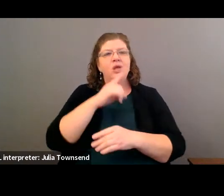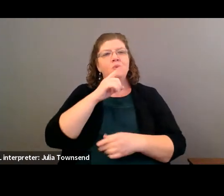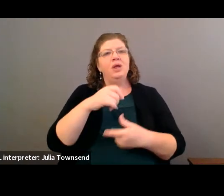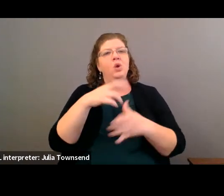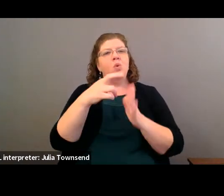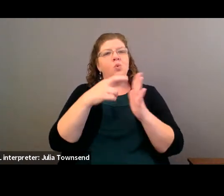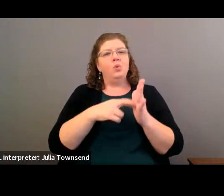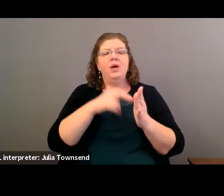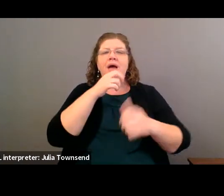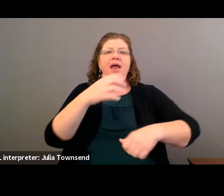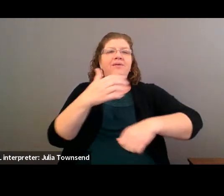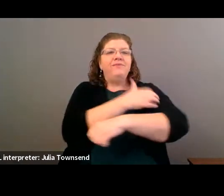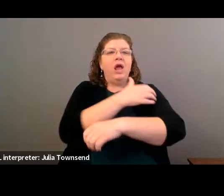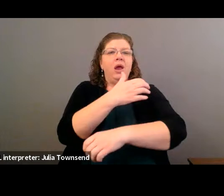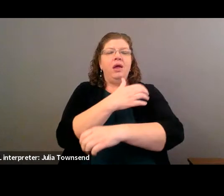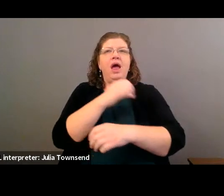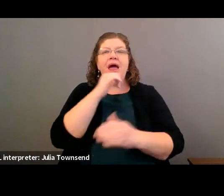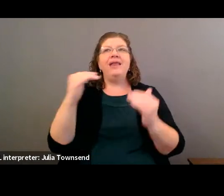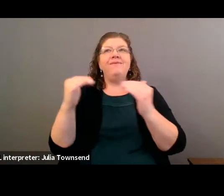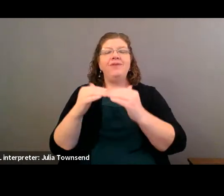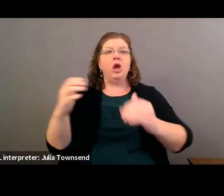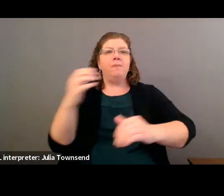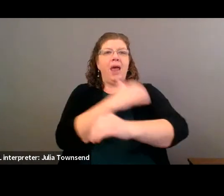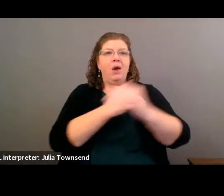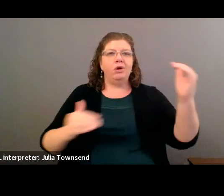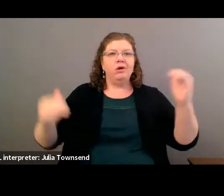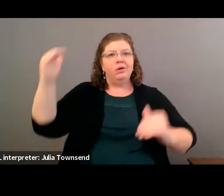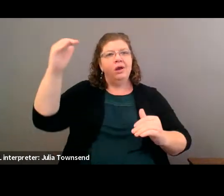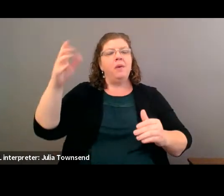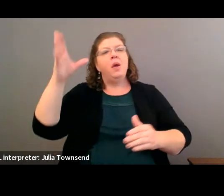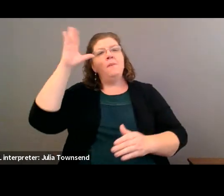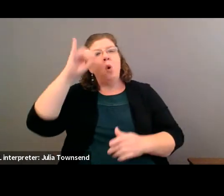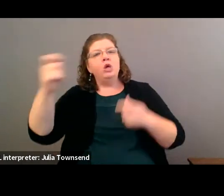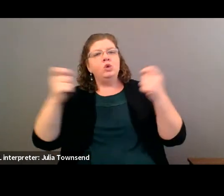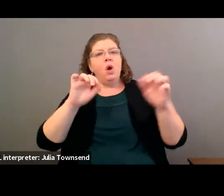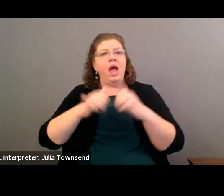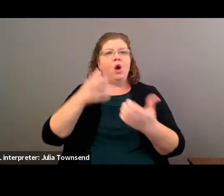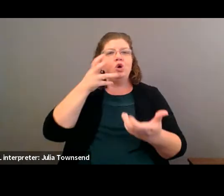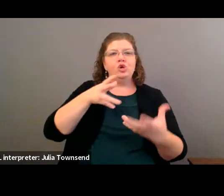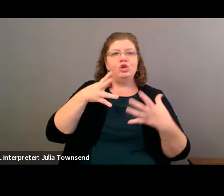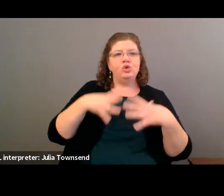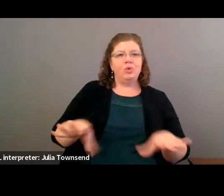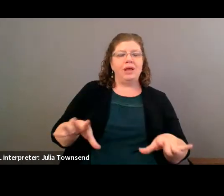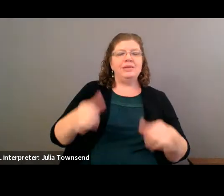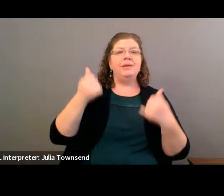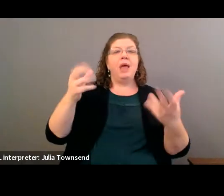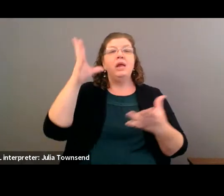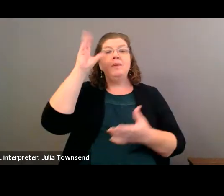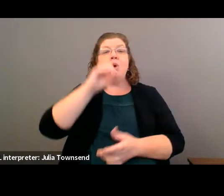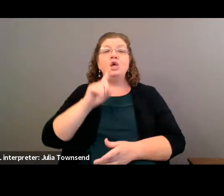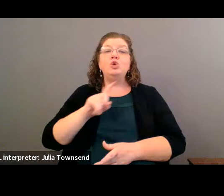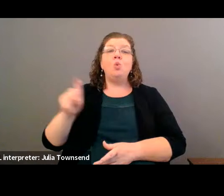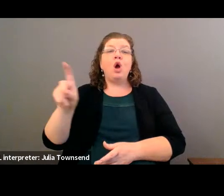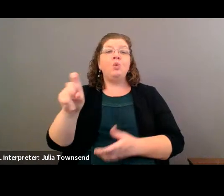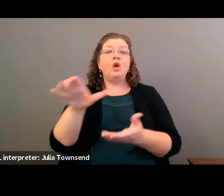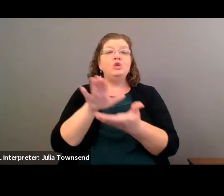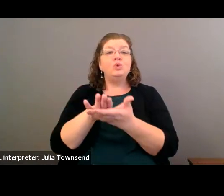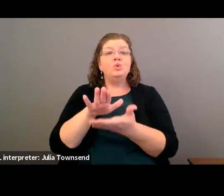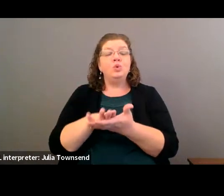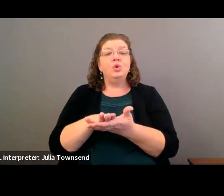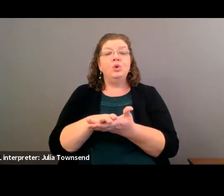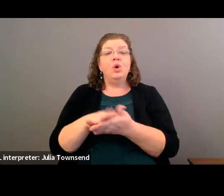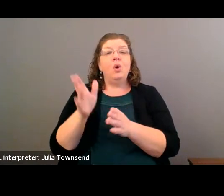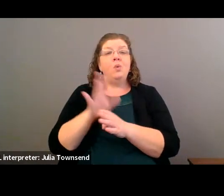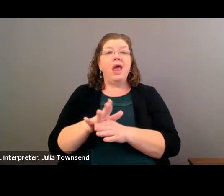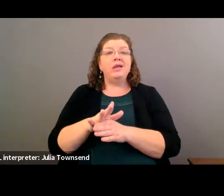unfair power dynamic, giving boys power to control how girls dress. Many boys walk around school wearing their pants sagging down